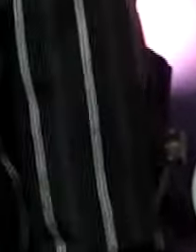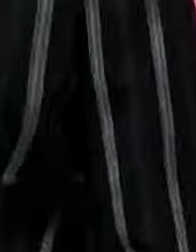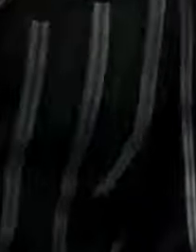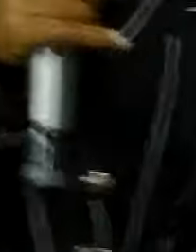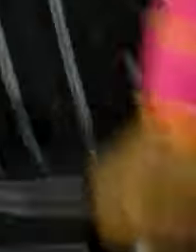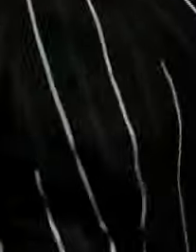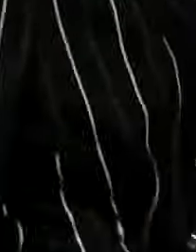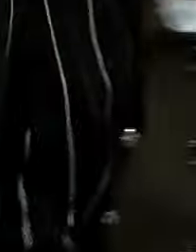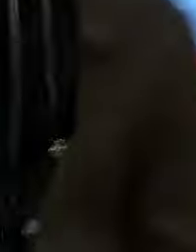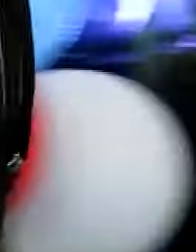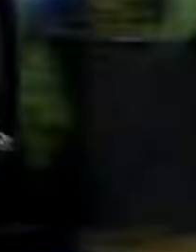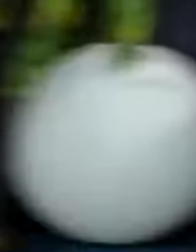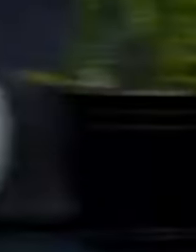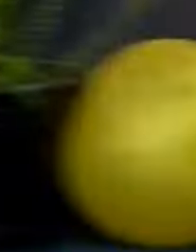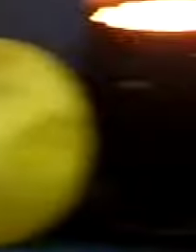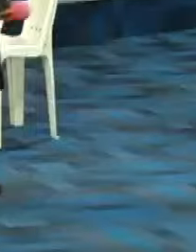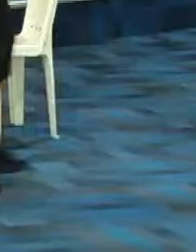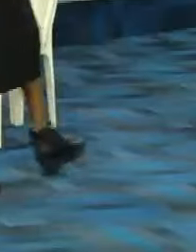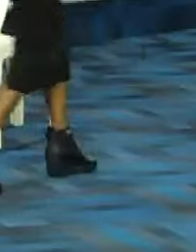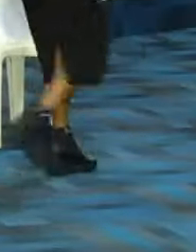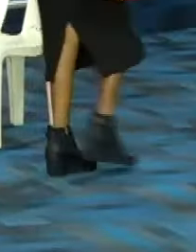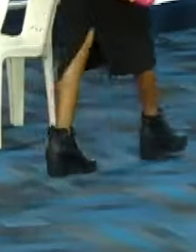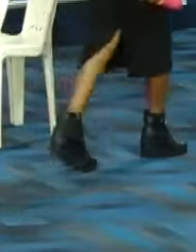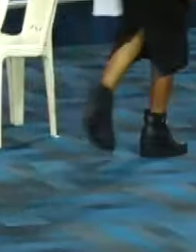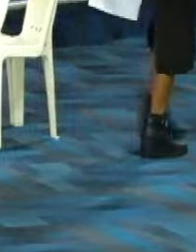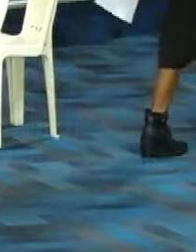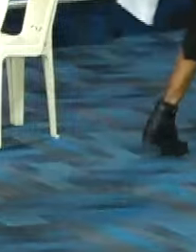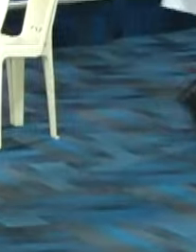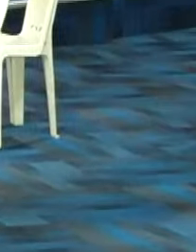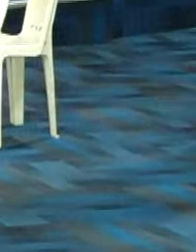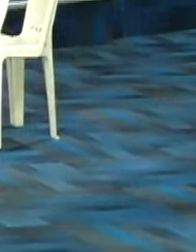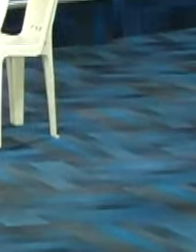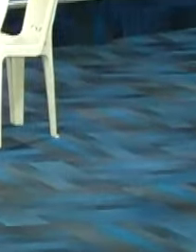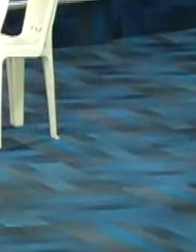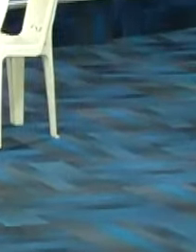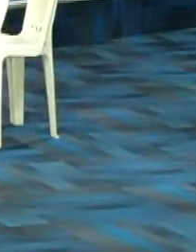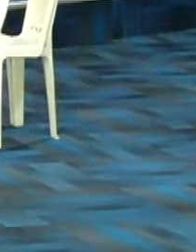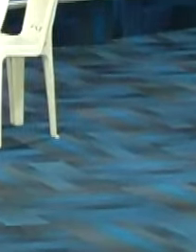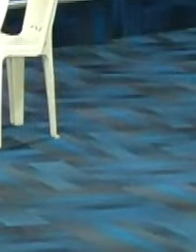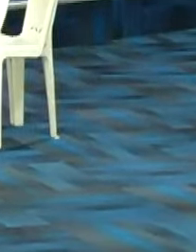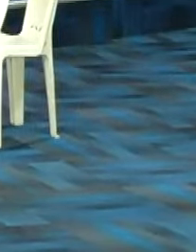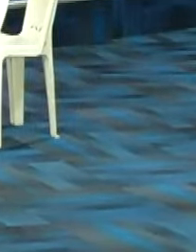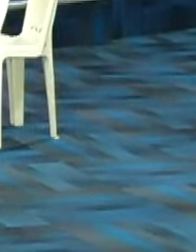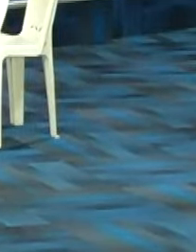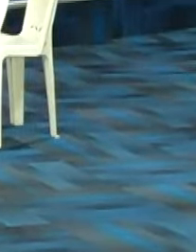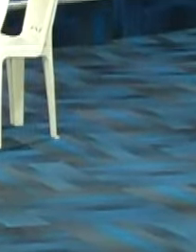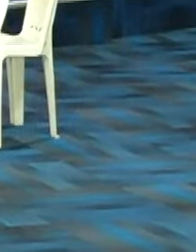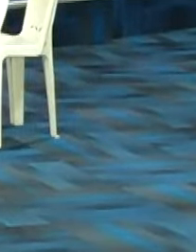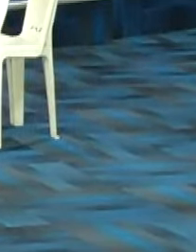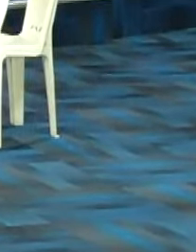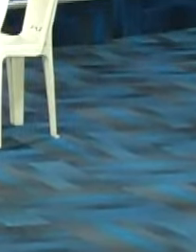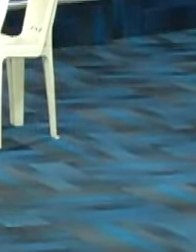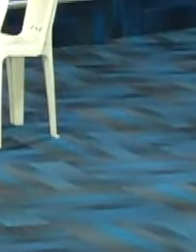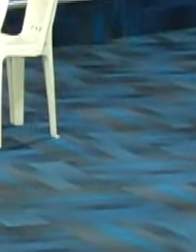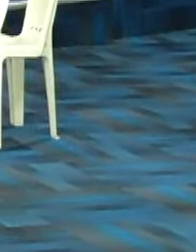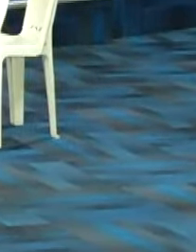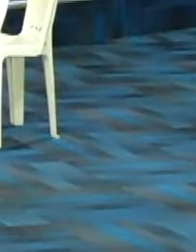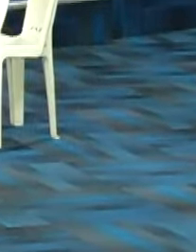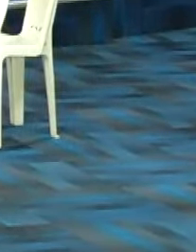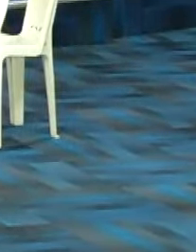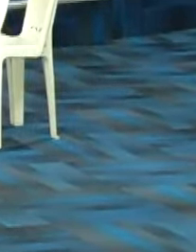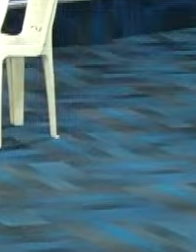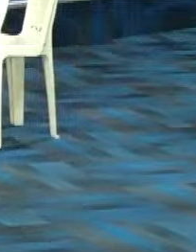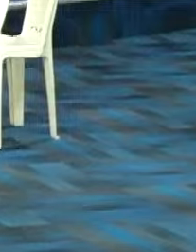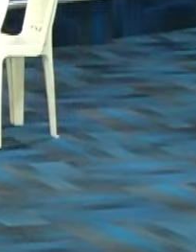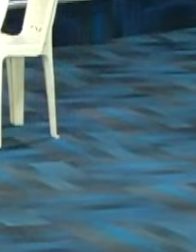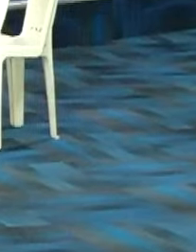her life. Ellen, you've been quiet since that night. What do you see when you close your eyes?